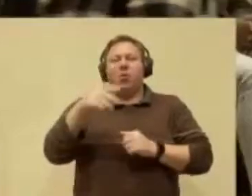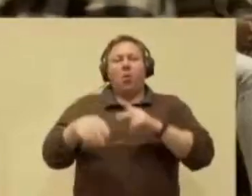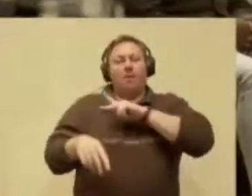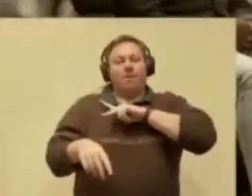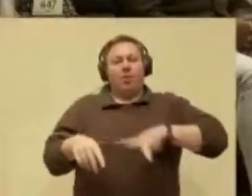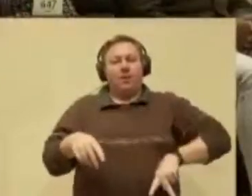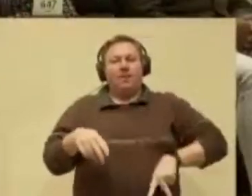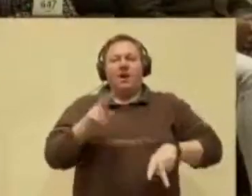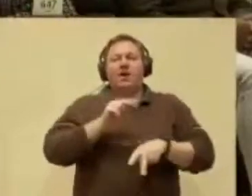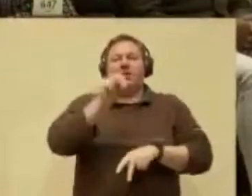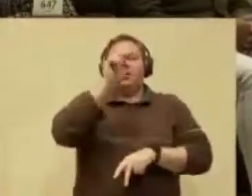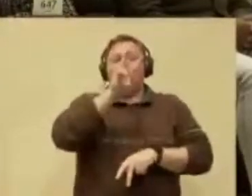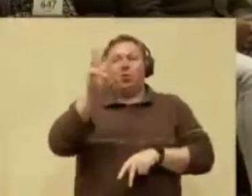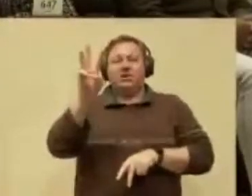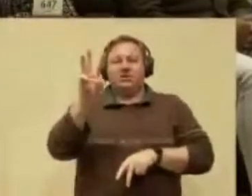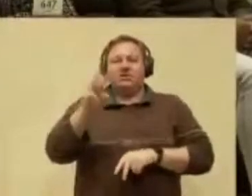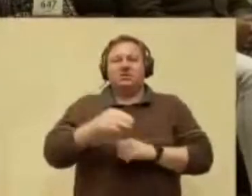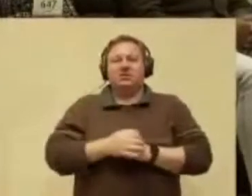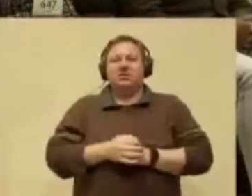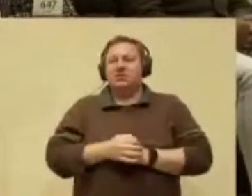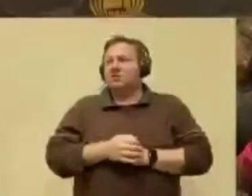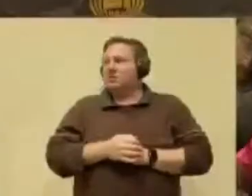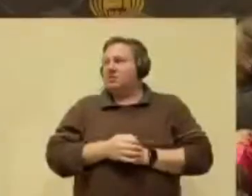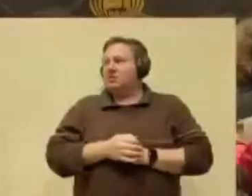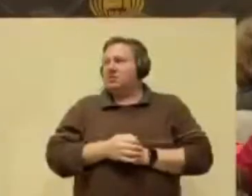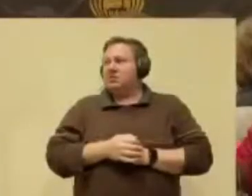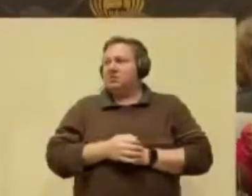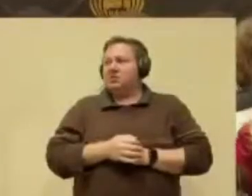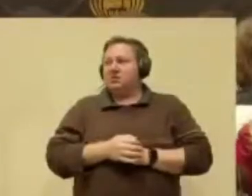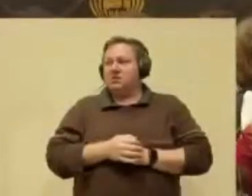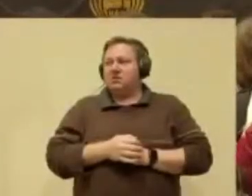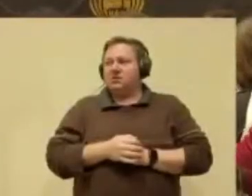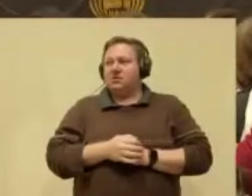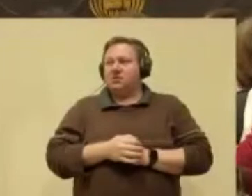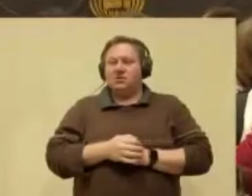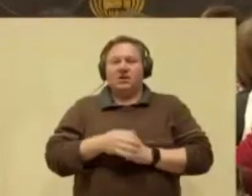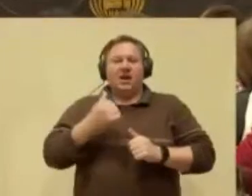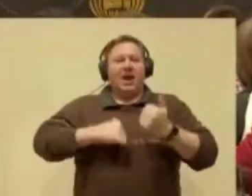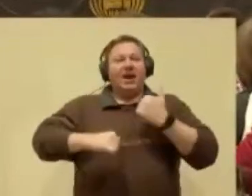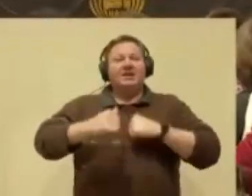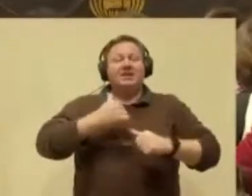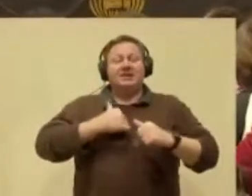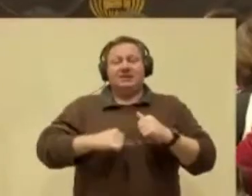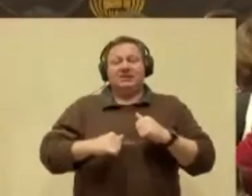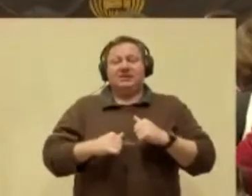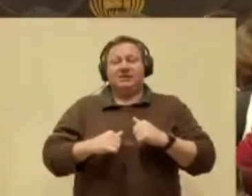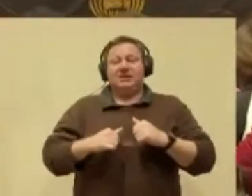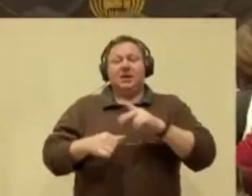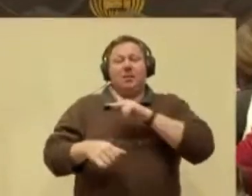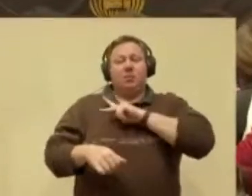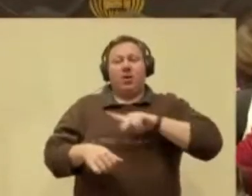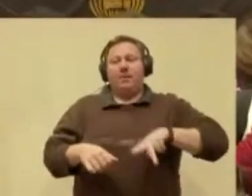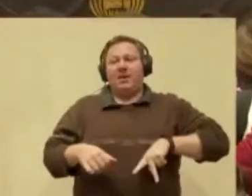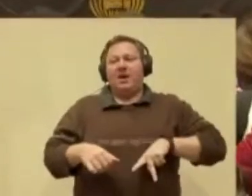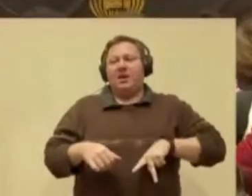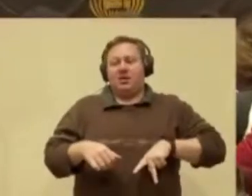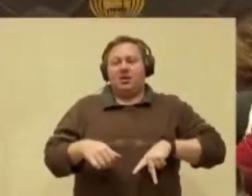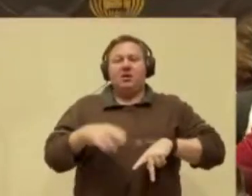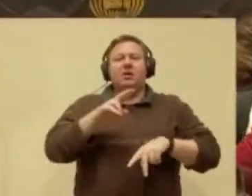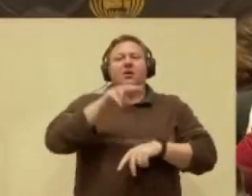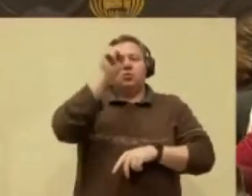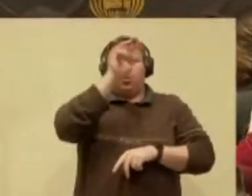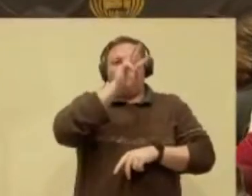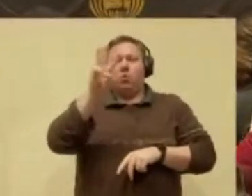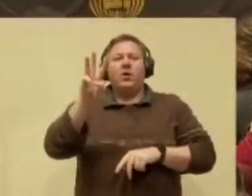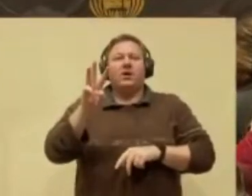of the northwest provincial i mean province i'll call on the acting premiere of the northwest